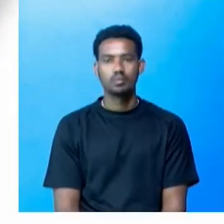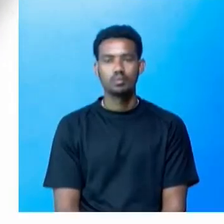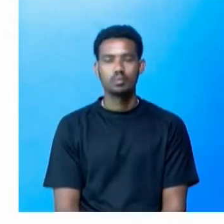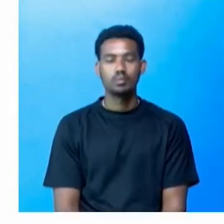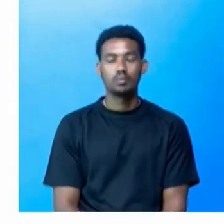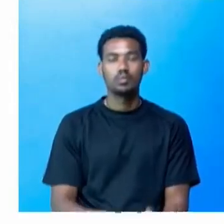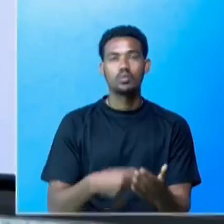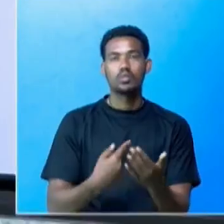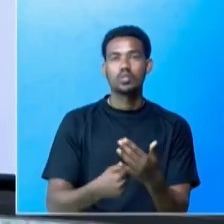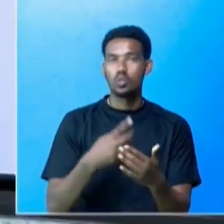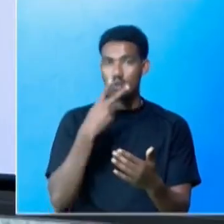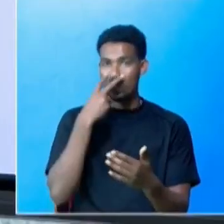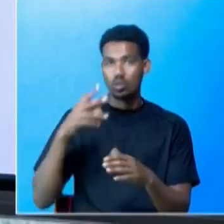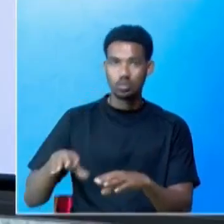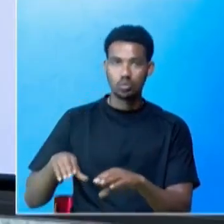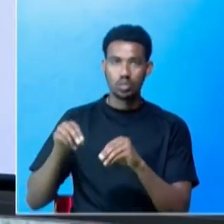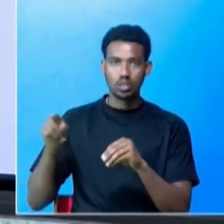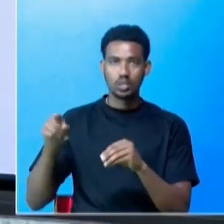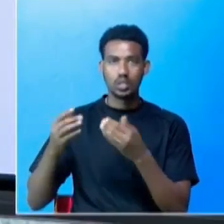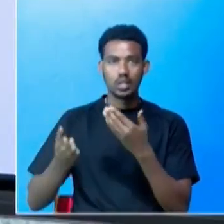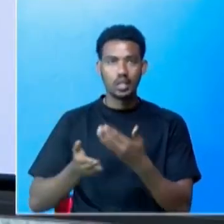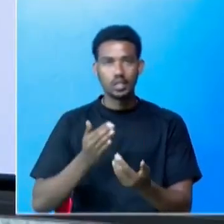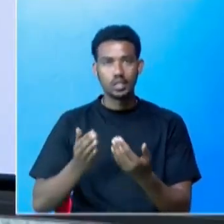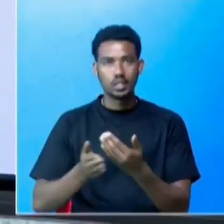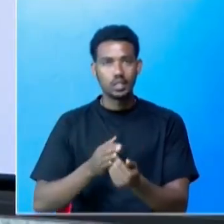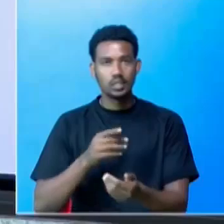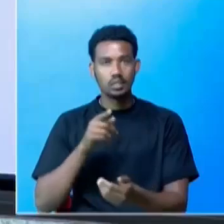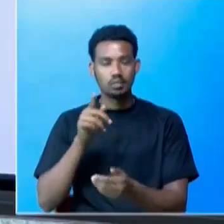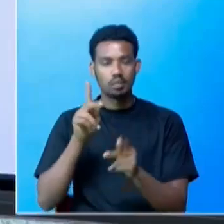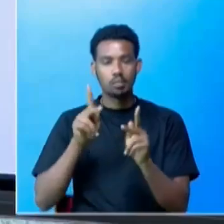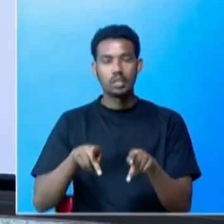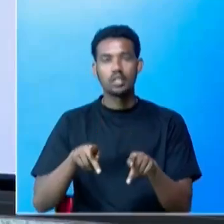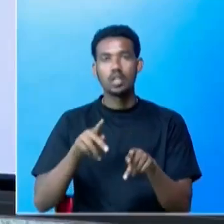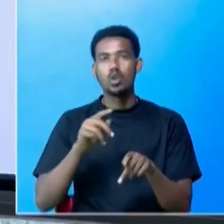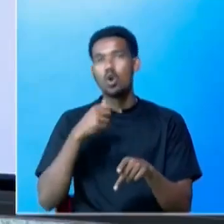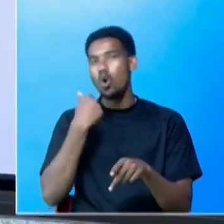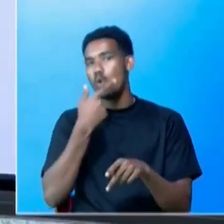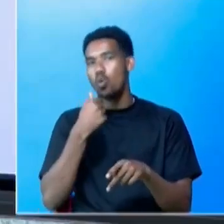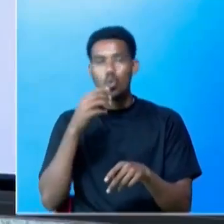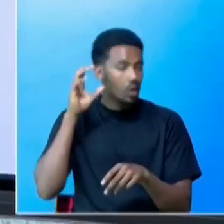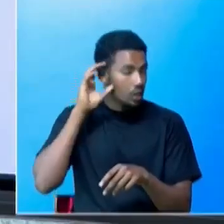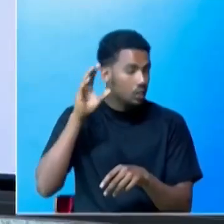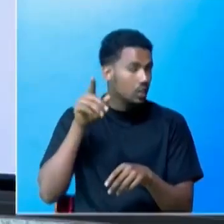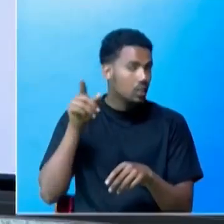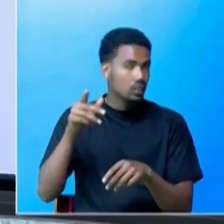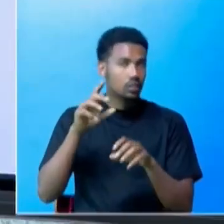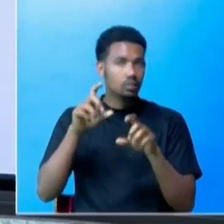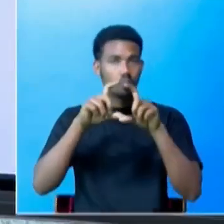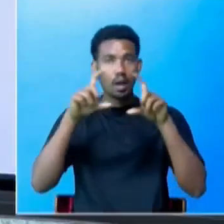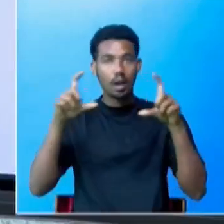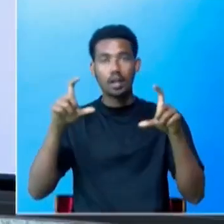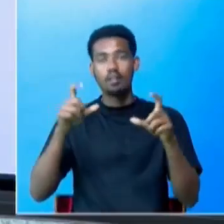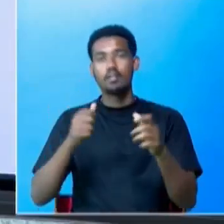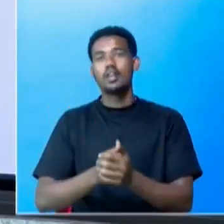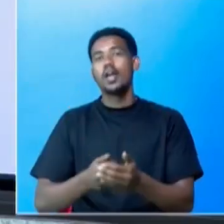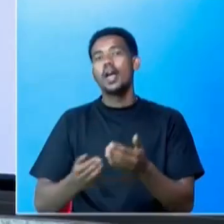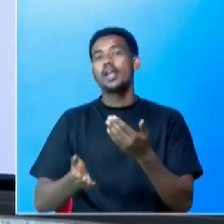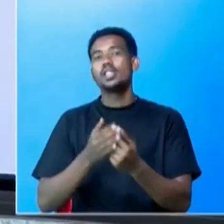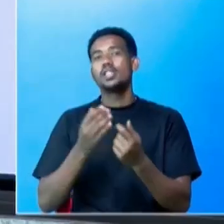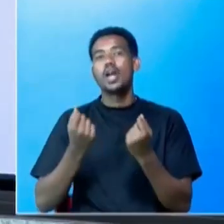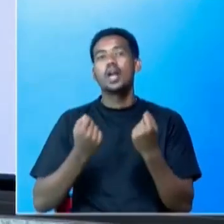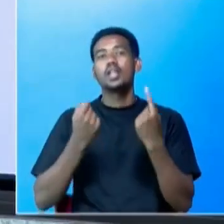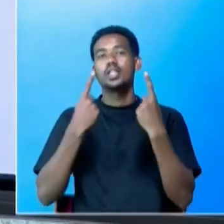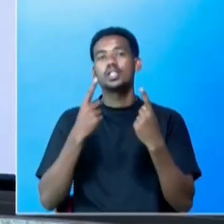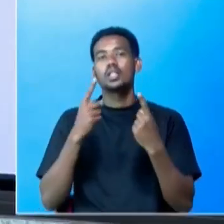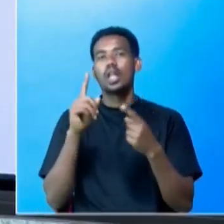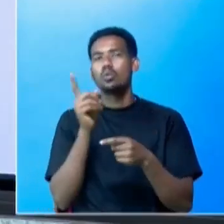So, look, students, easily the person who is going to listen this paragraph easily understand what